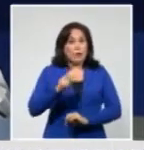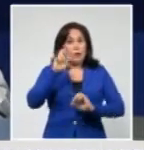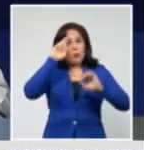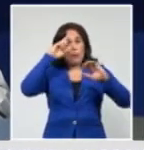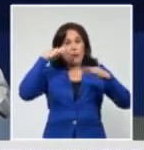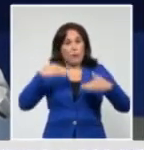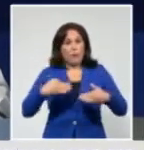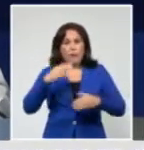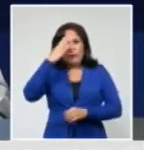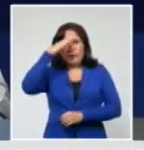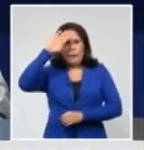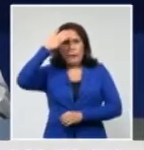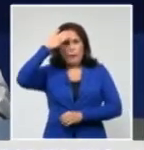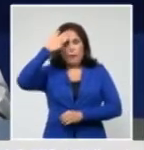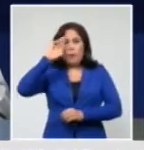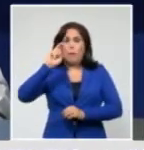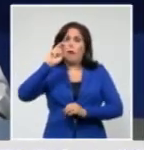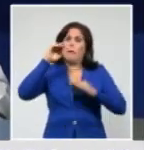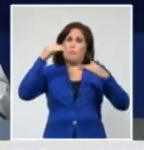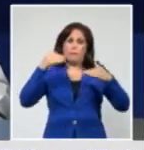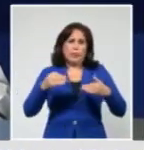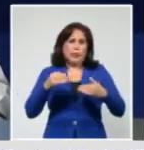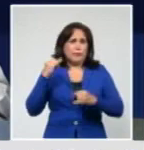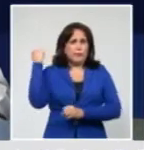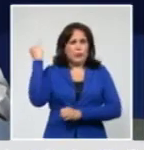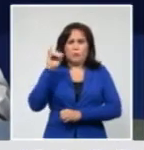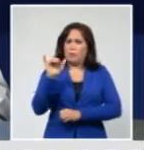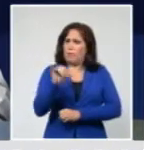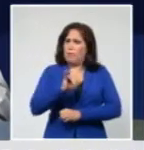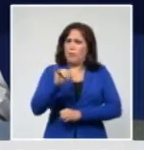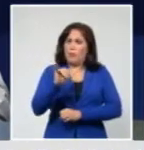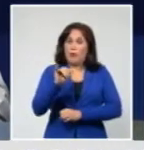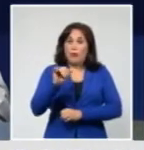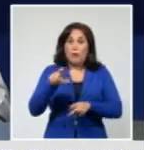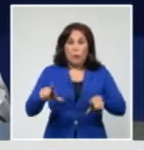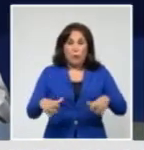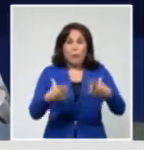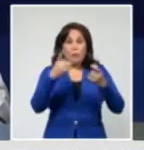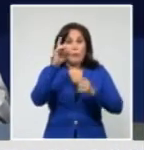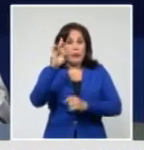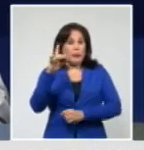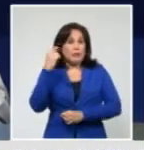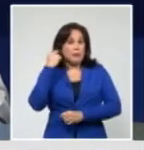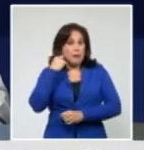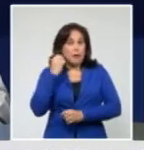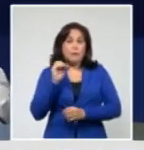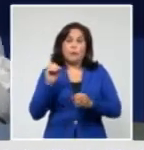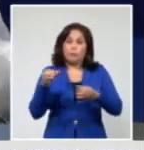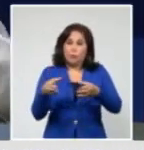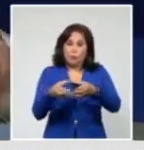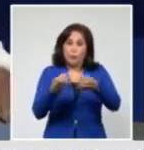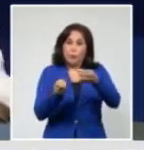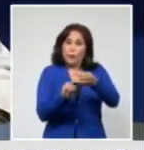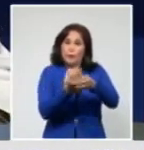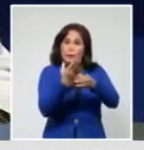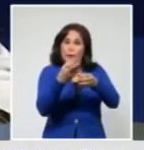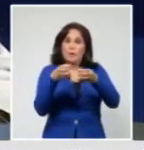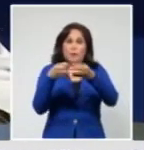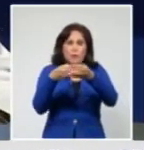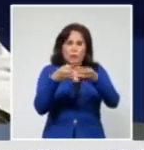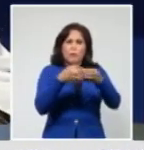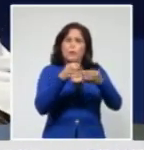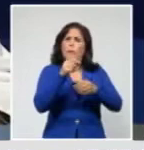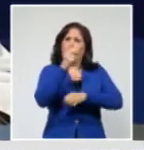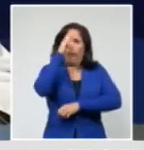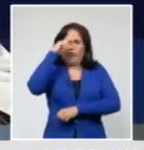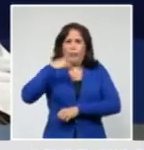Today is a very special day for Cuban and international public health. It is the 15th anniversary of